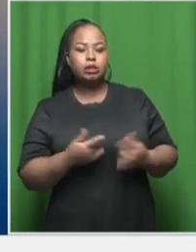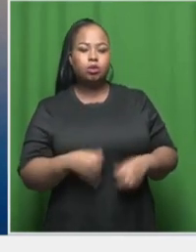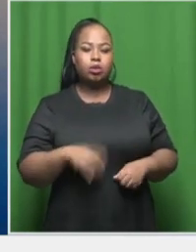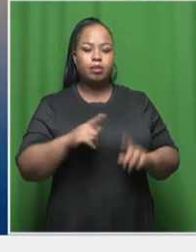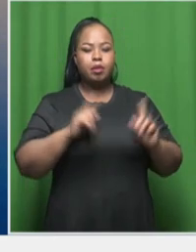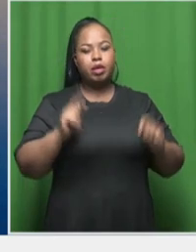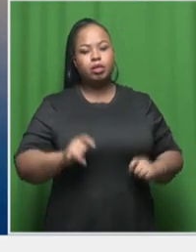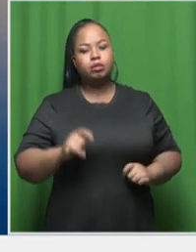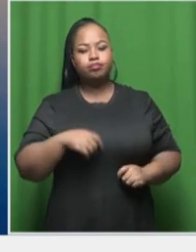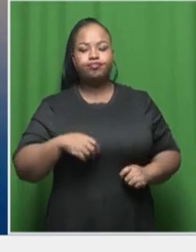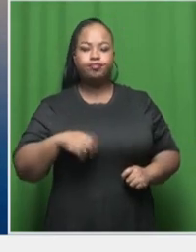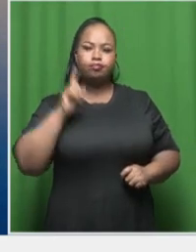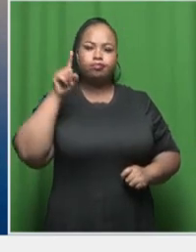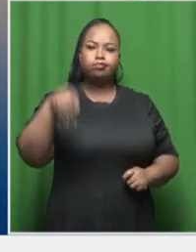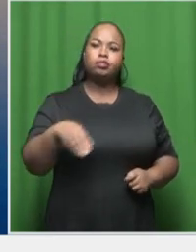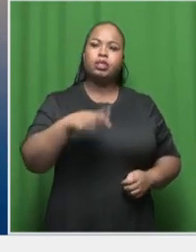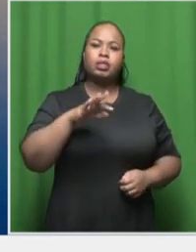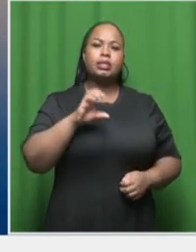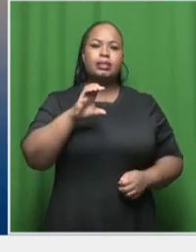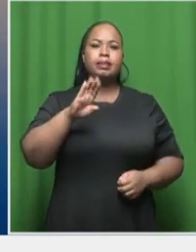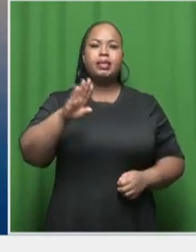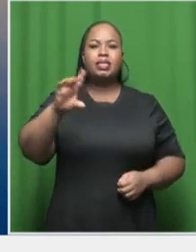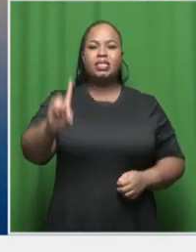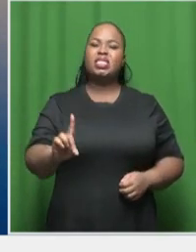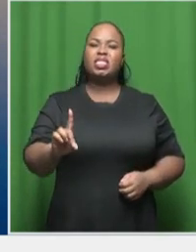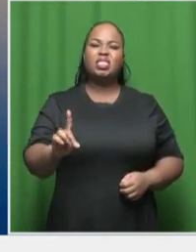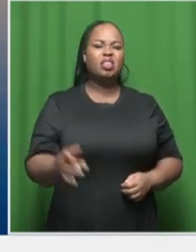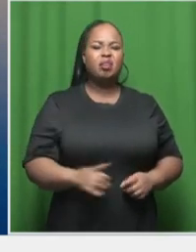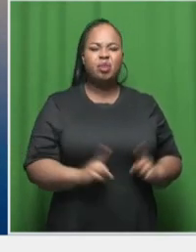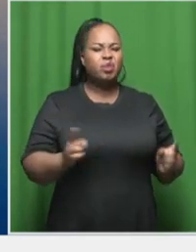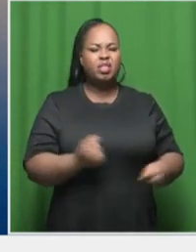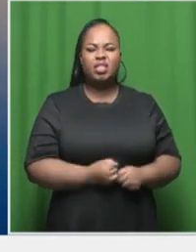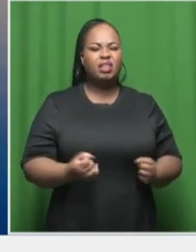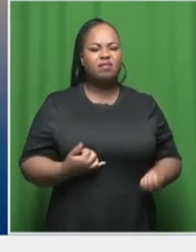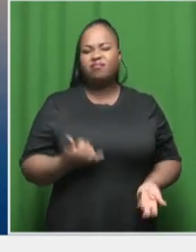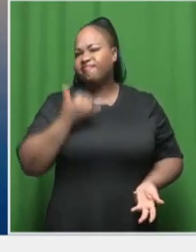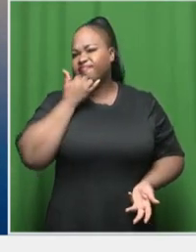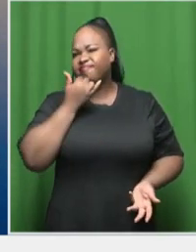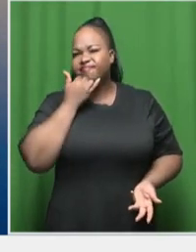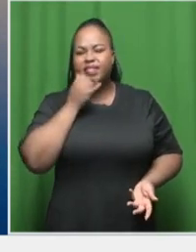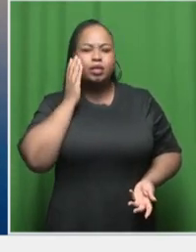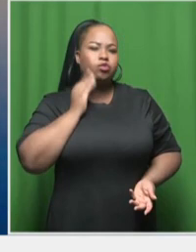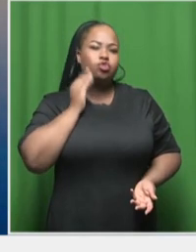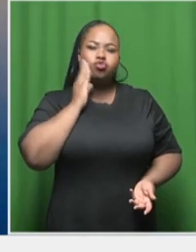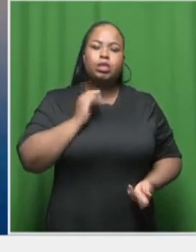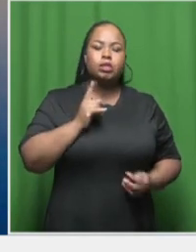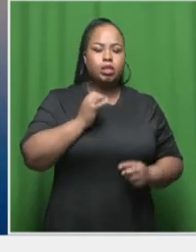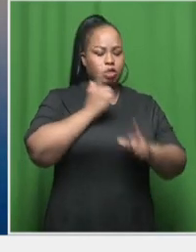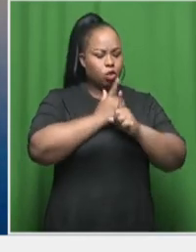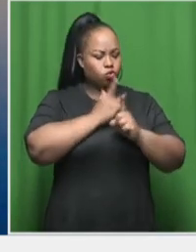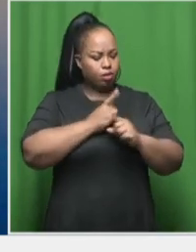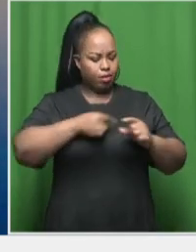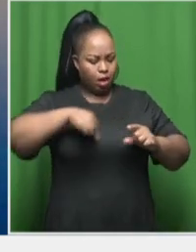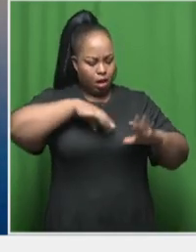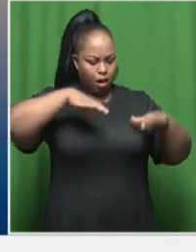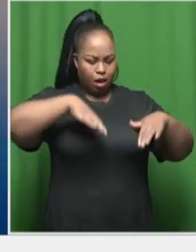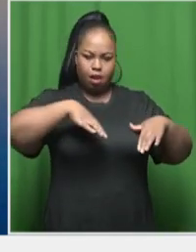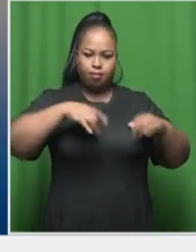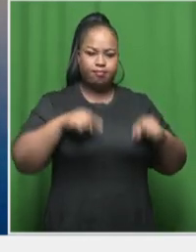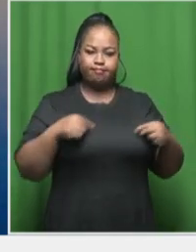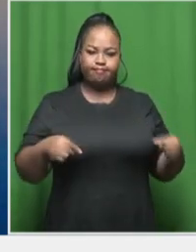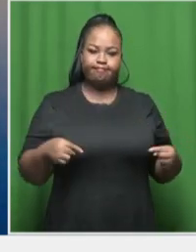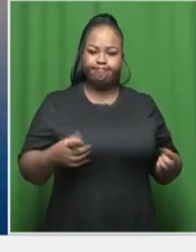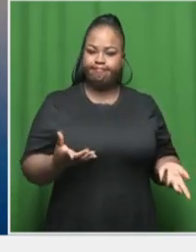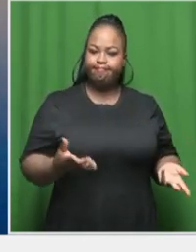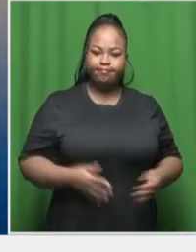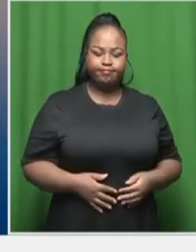and travel all the way to Central Business District for such. But we never get to have the experience within our townships. So I can't